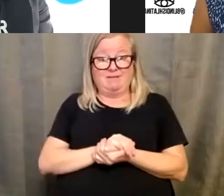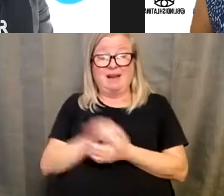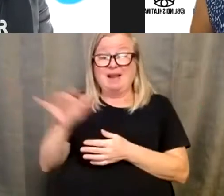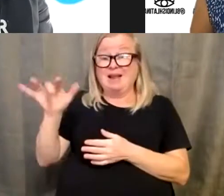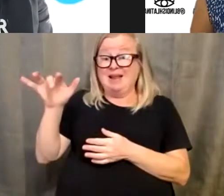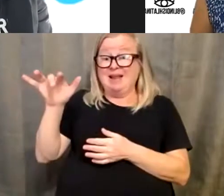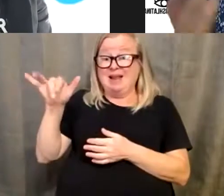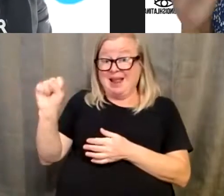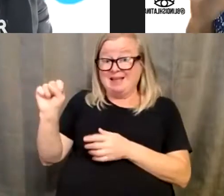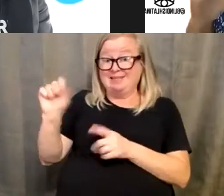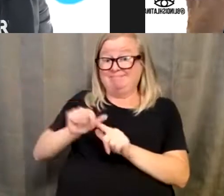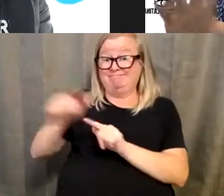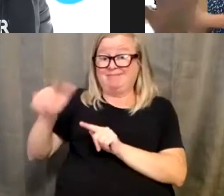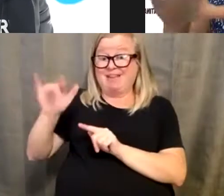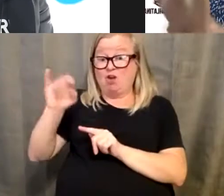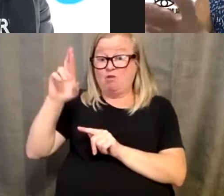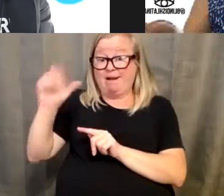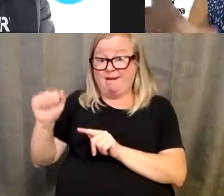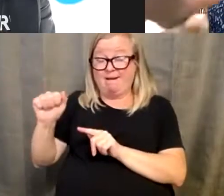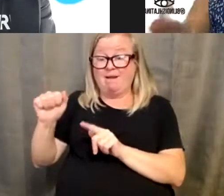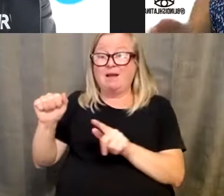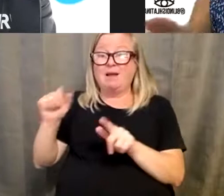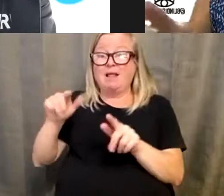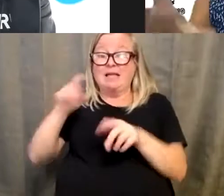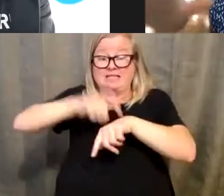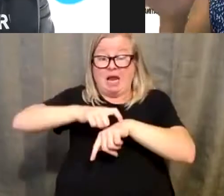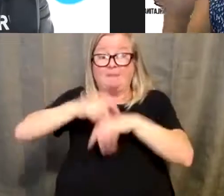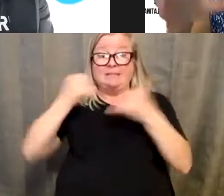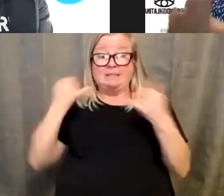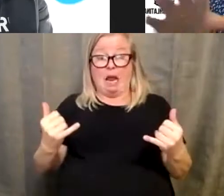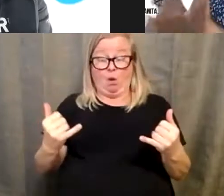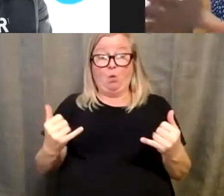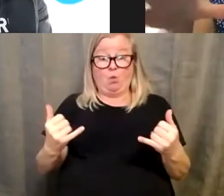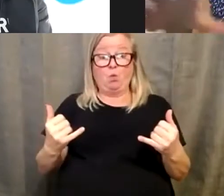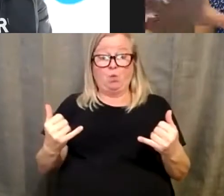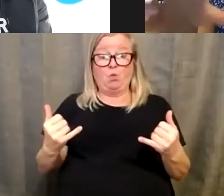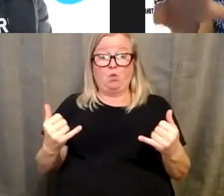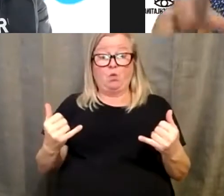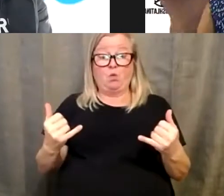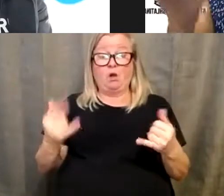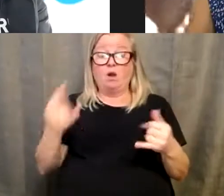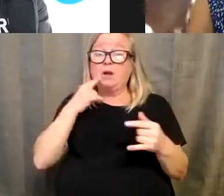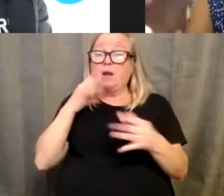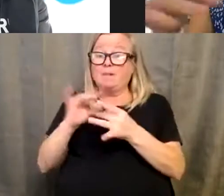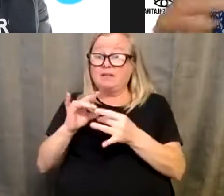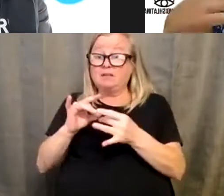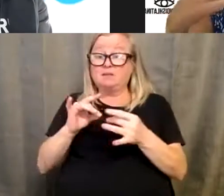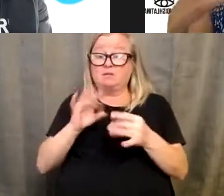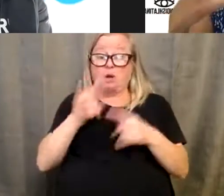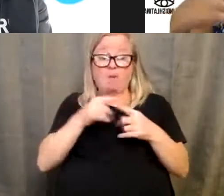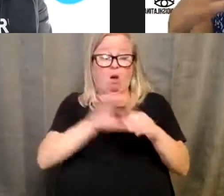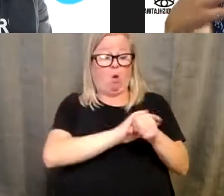Yes, so just to emphasize that the time is now. The other thing to mention about COVID-19 is